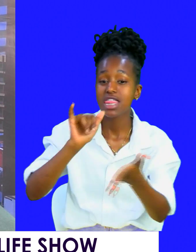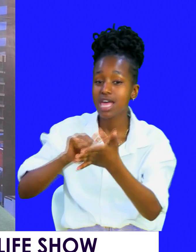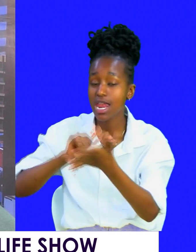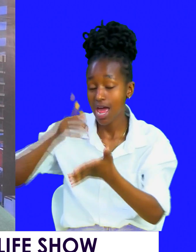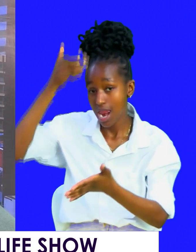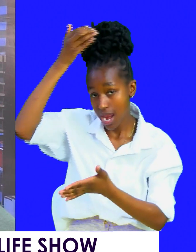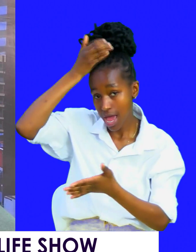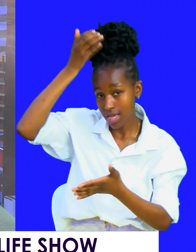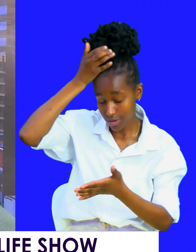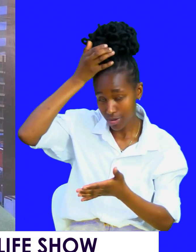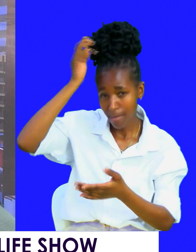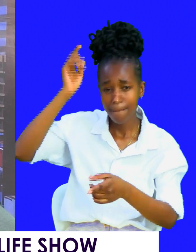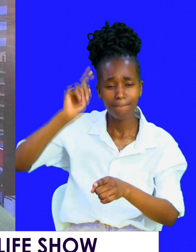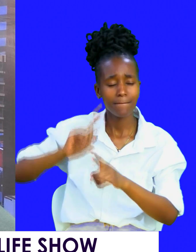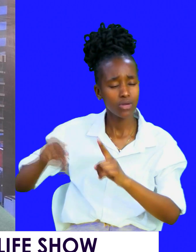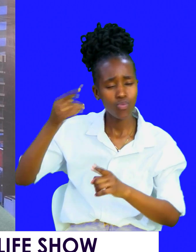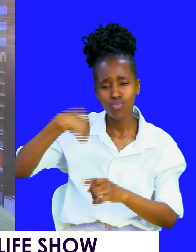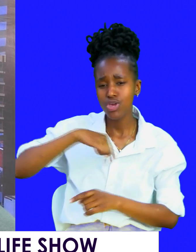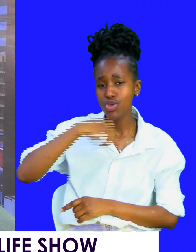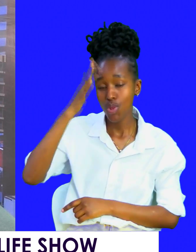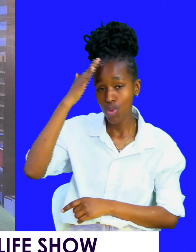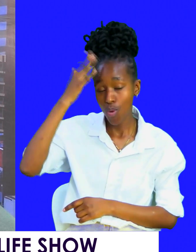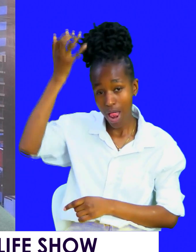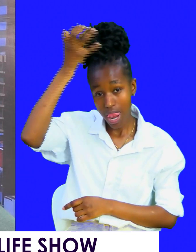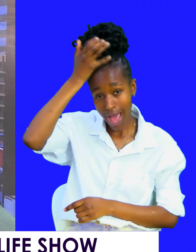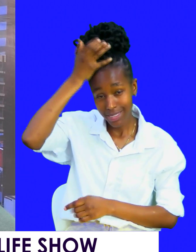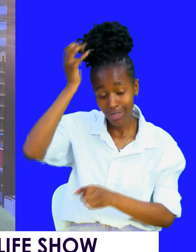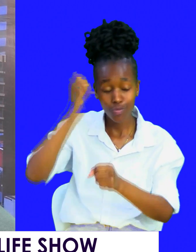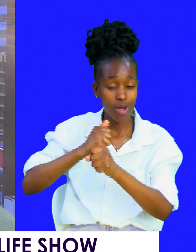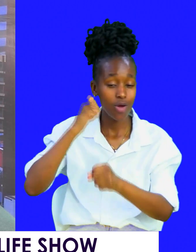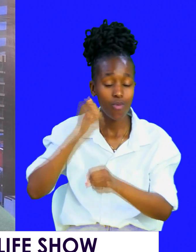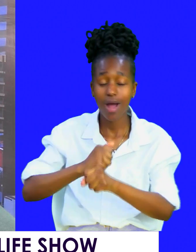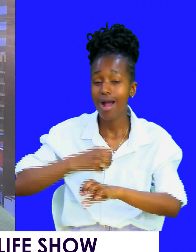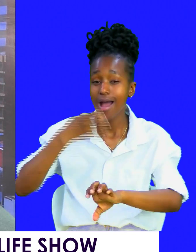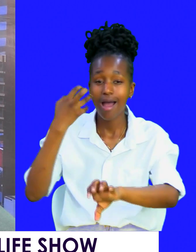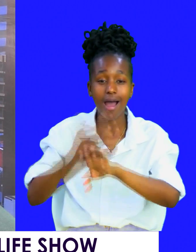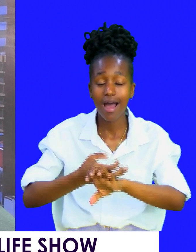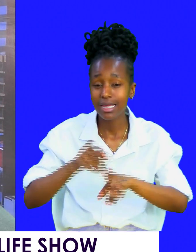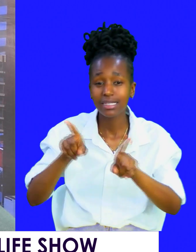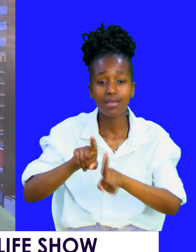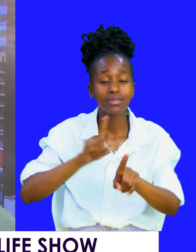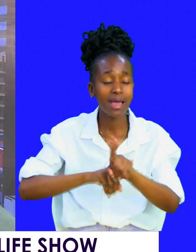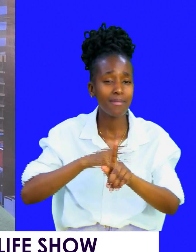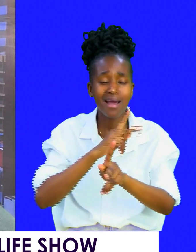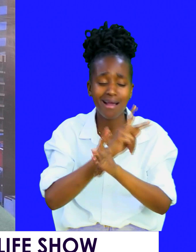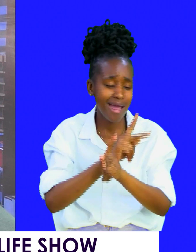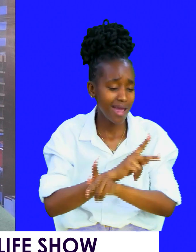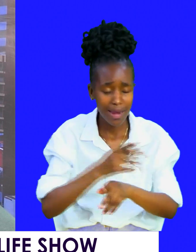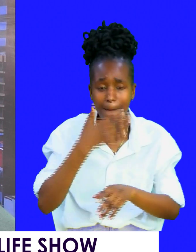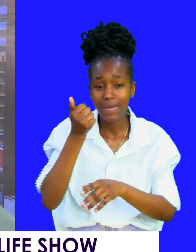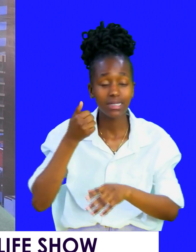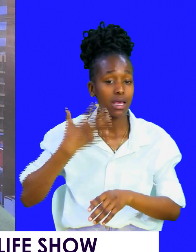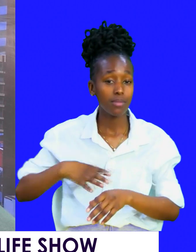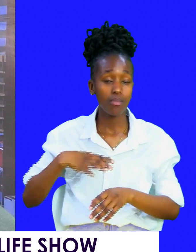Nurses work hard. Nurses are very kind to us. Nurses are some of the best people that